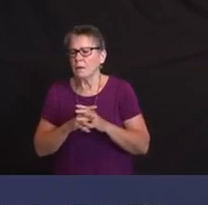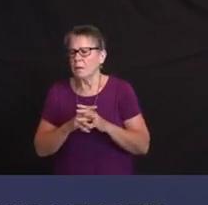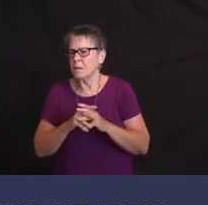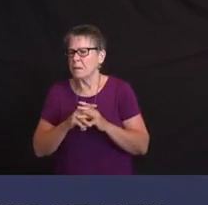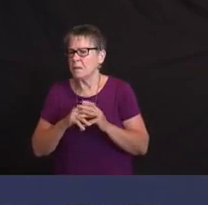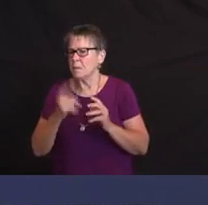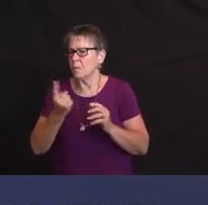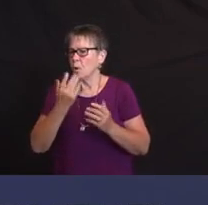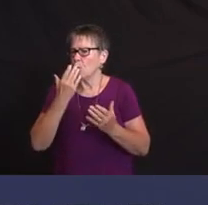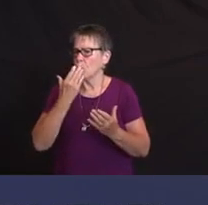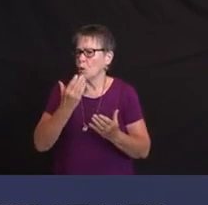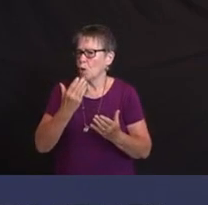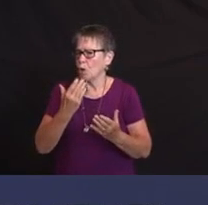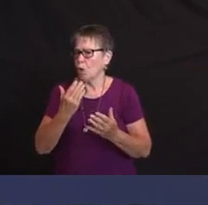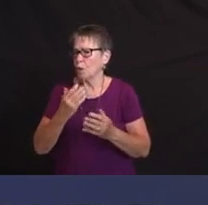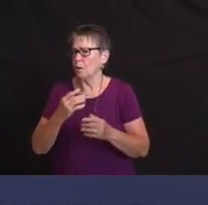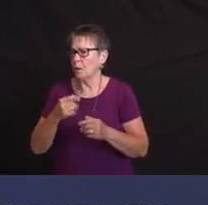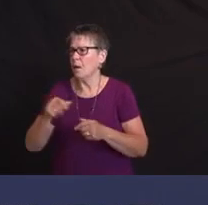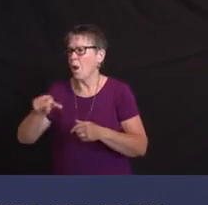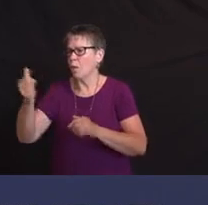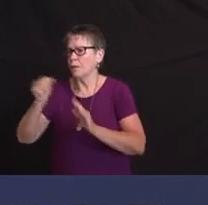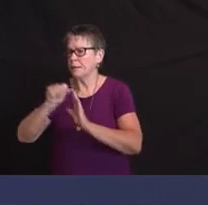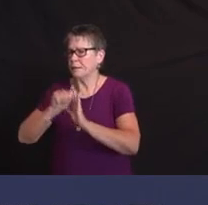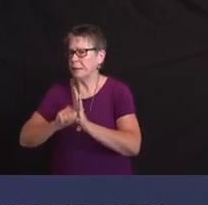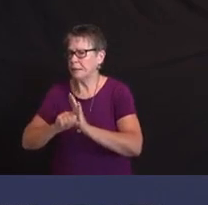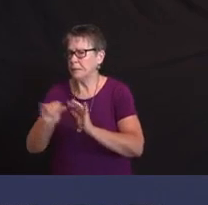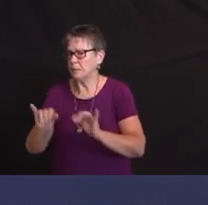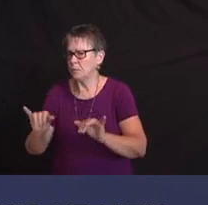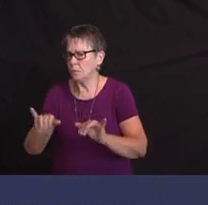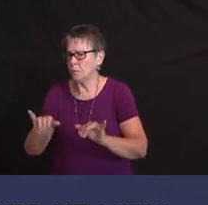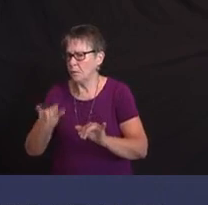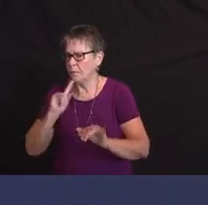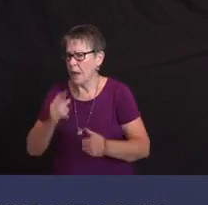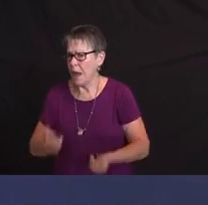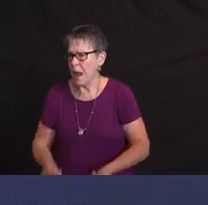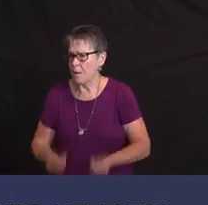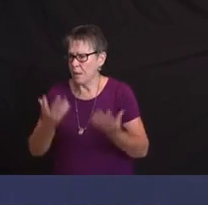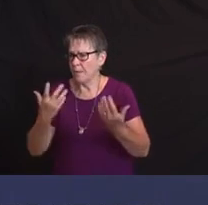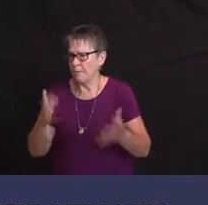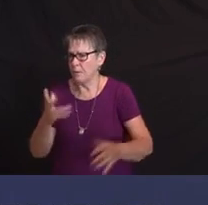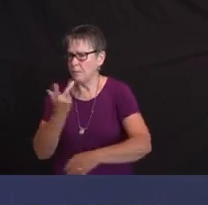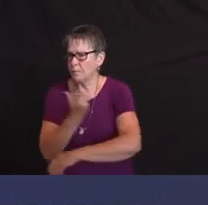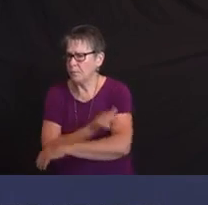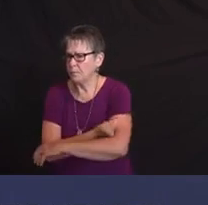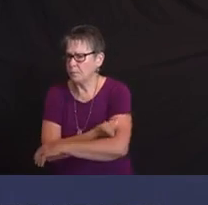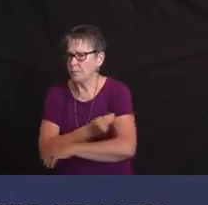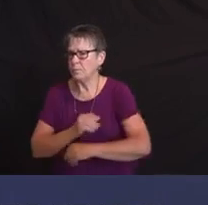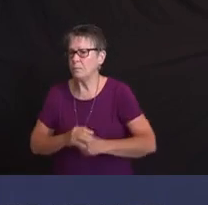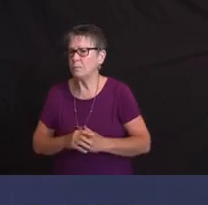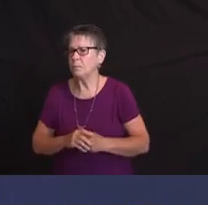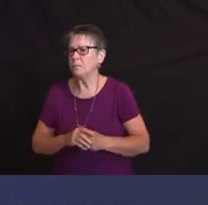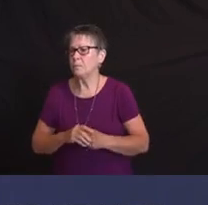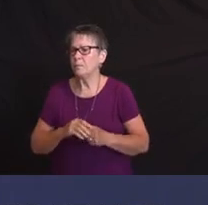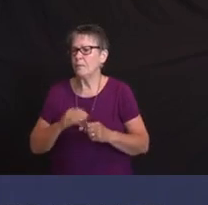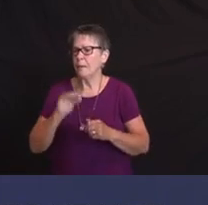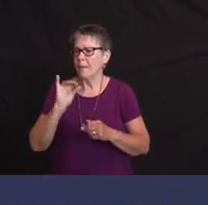both. The more challenging news is the take-up's not where it needs to be, particularly for that 12 to 15